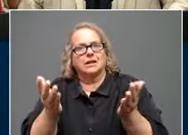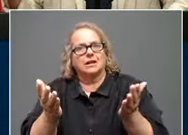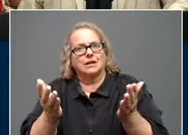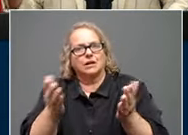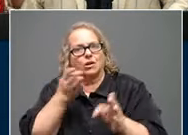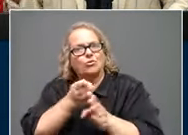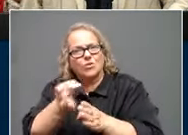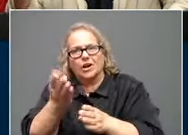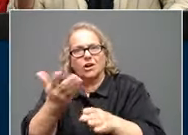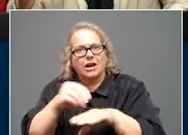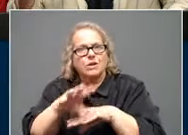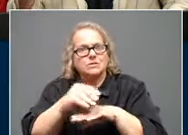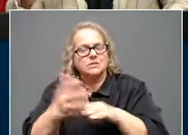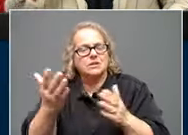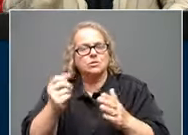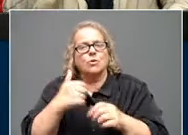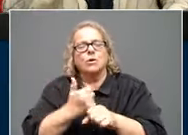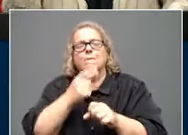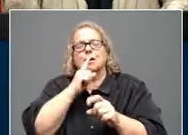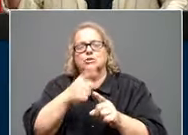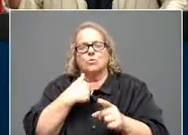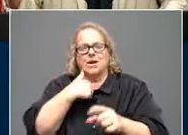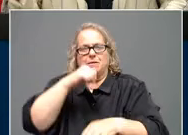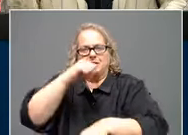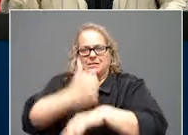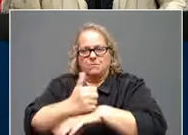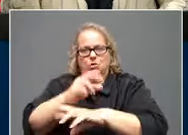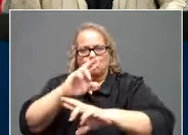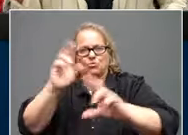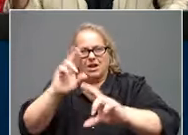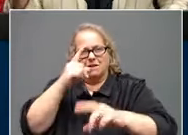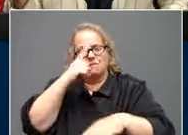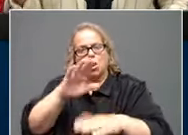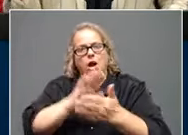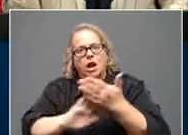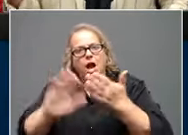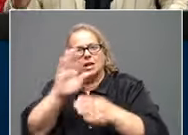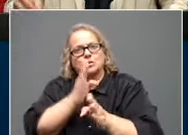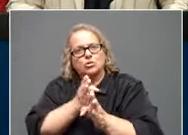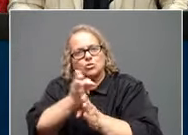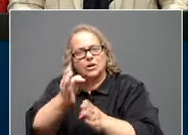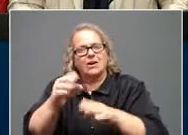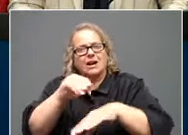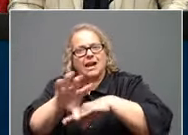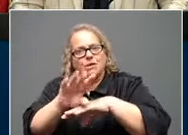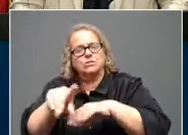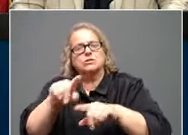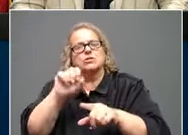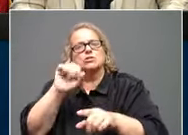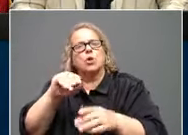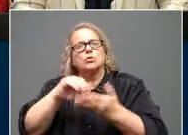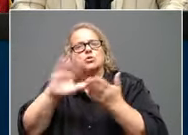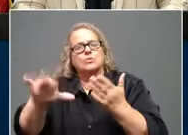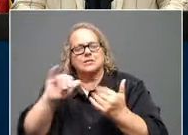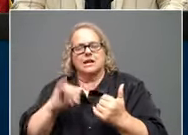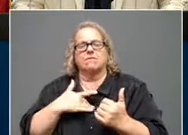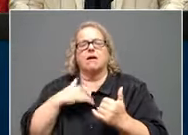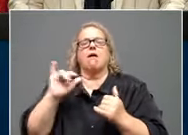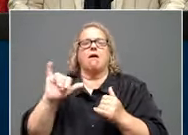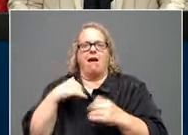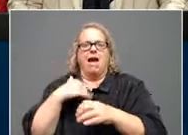bridge programs were in place to support these students to get to college, but also to stay there and to be supported while they are there.